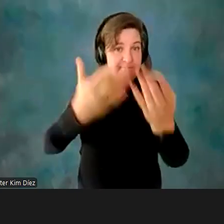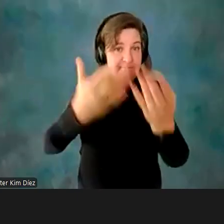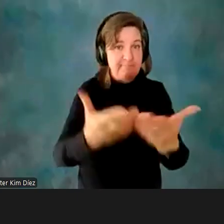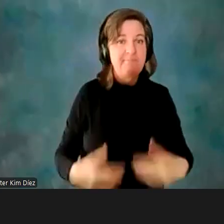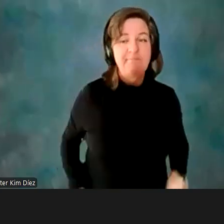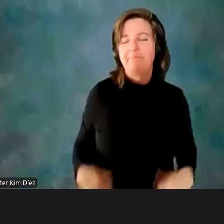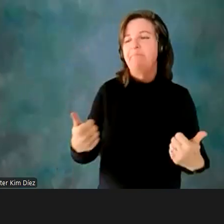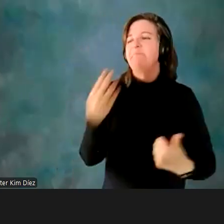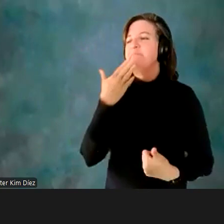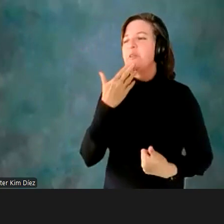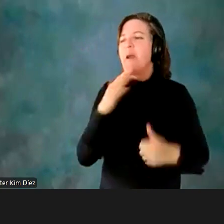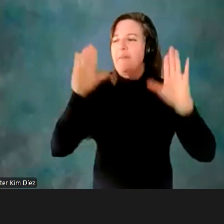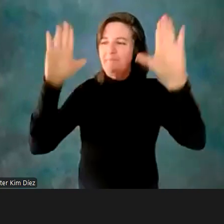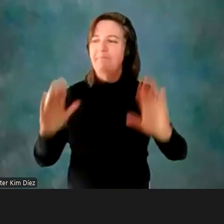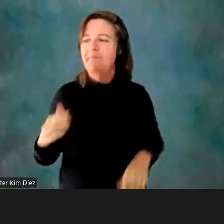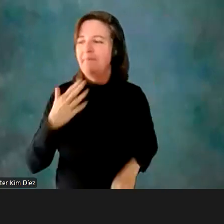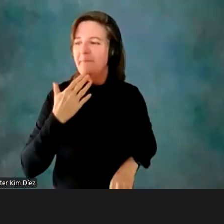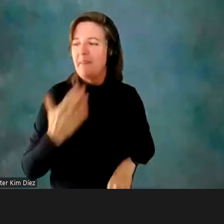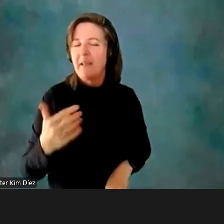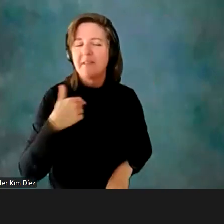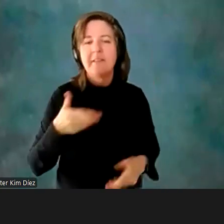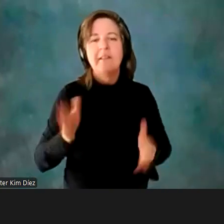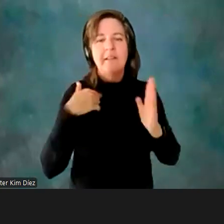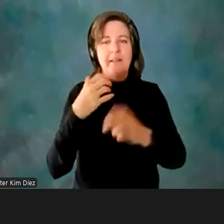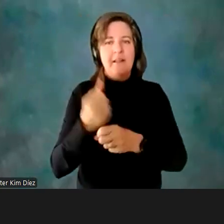Great, thanks. Let me get my